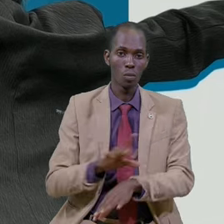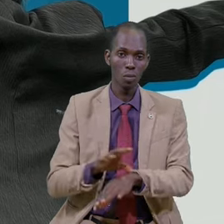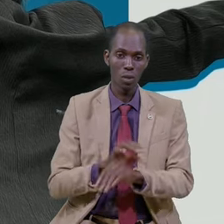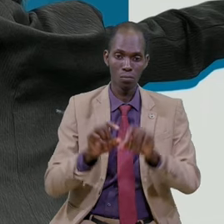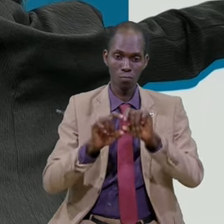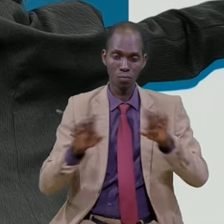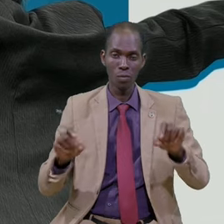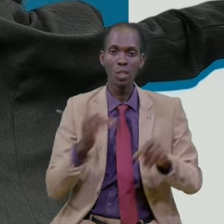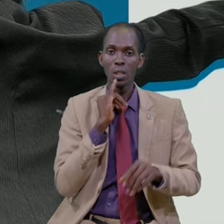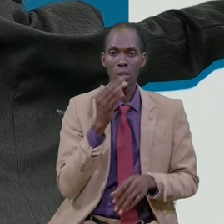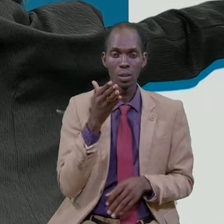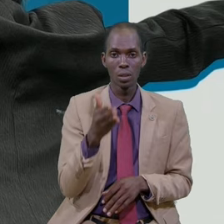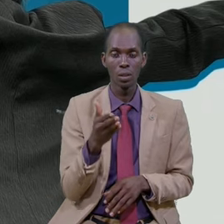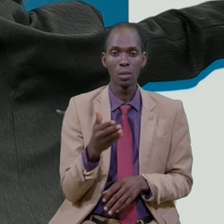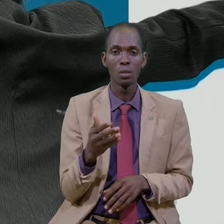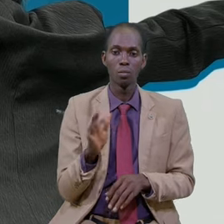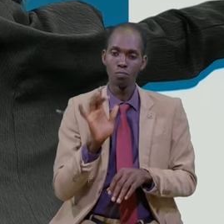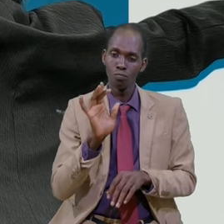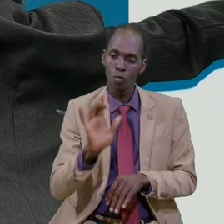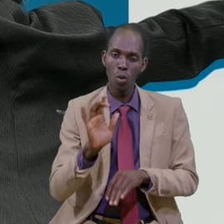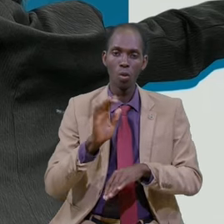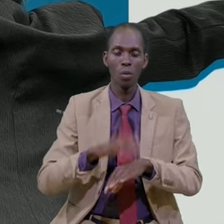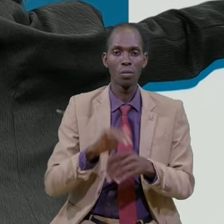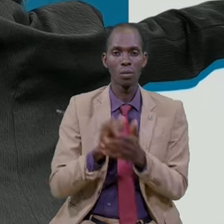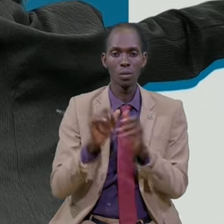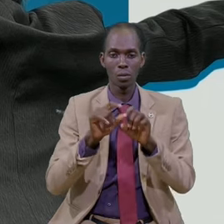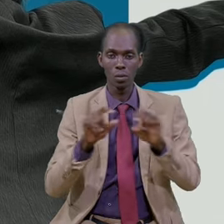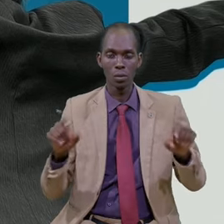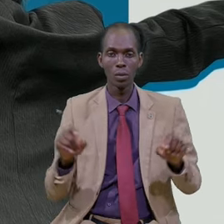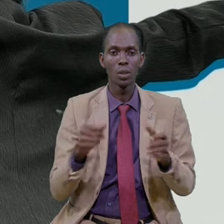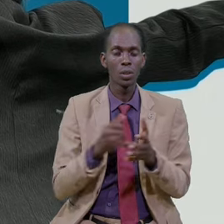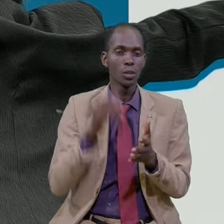player visit the link the